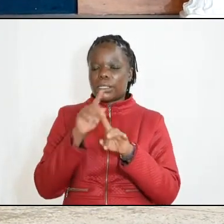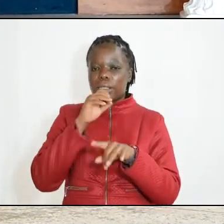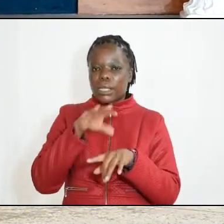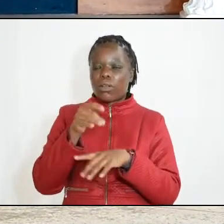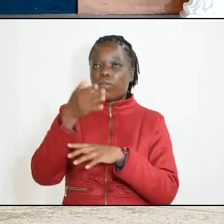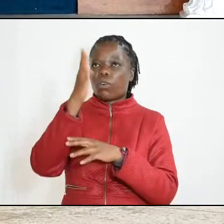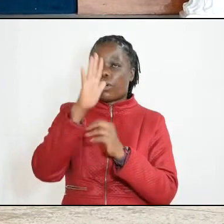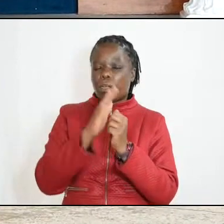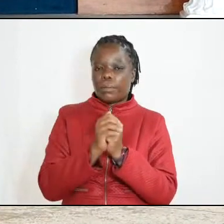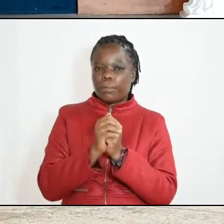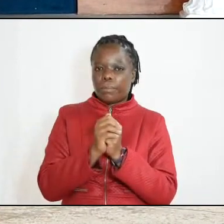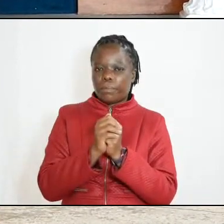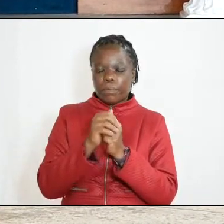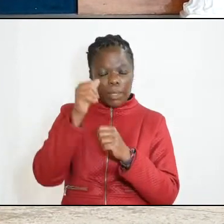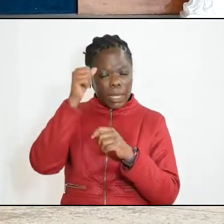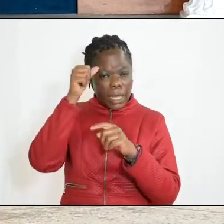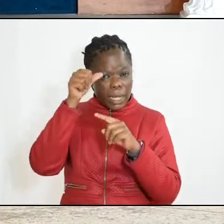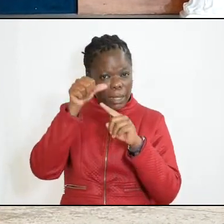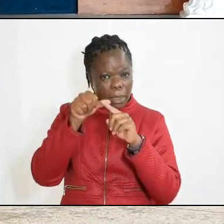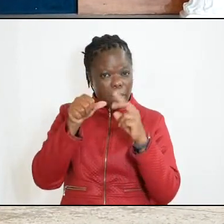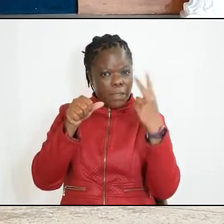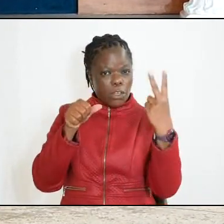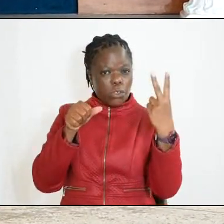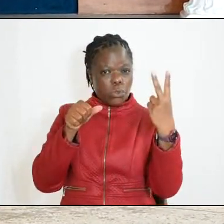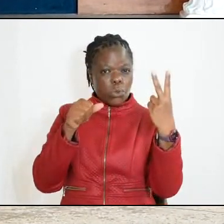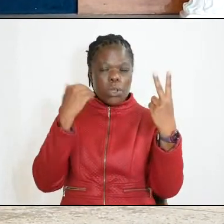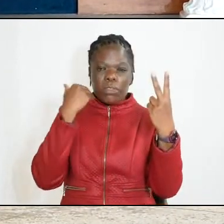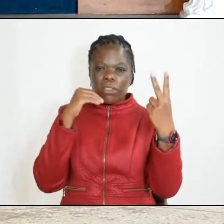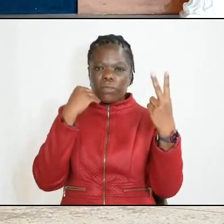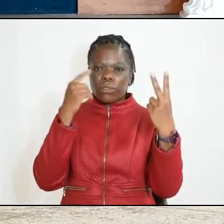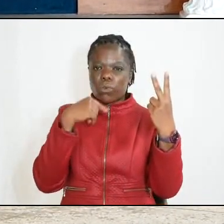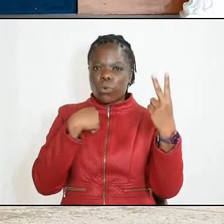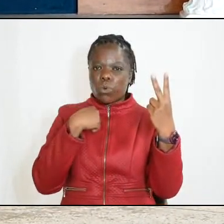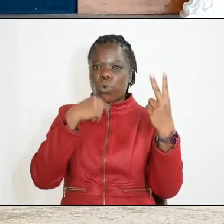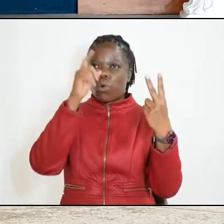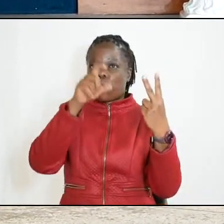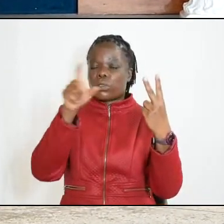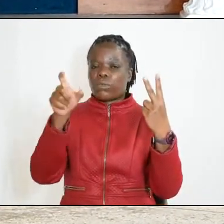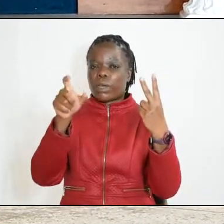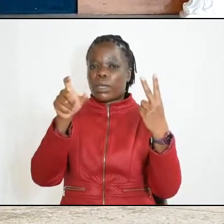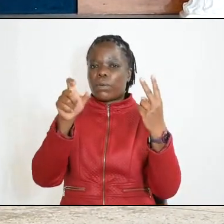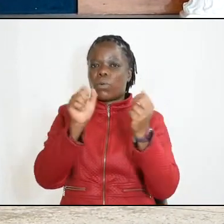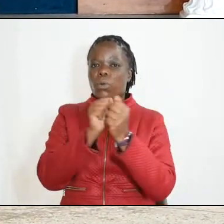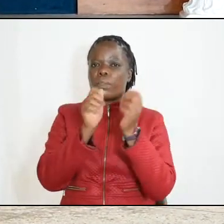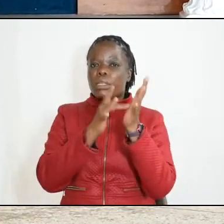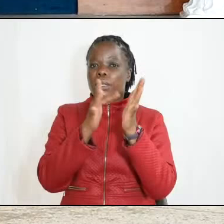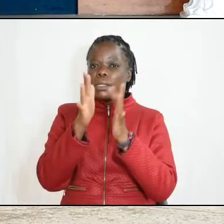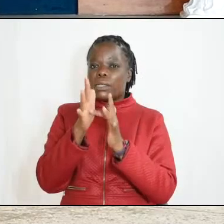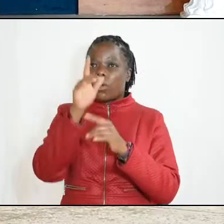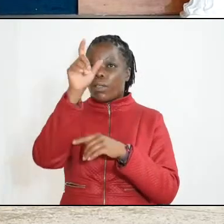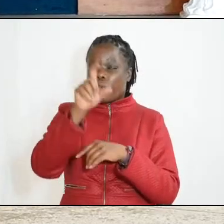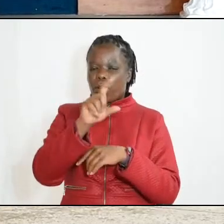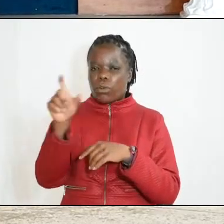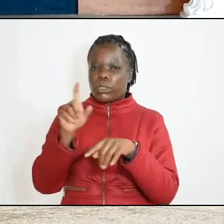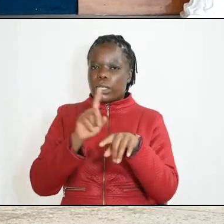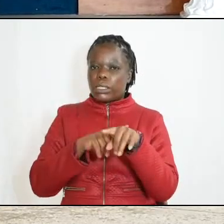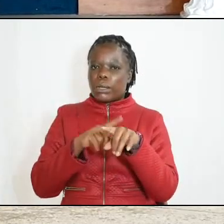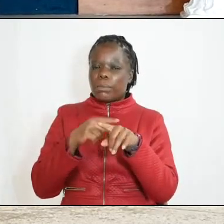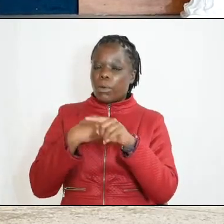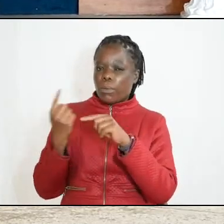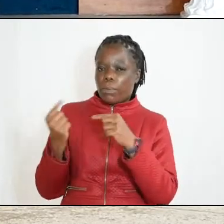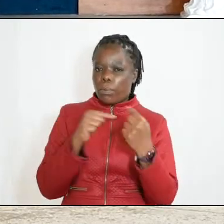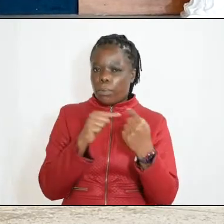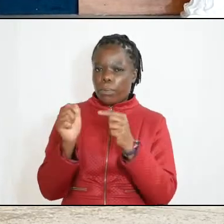God. Remember the two thieves crucified with Jesus on the cross? Well, while they were busy wrestling with the